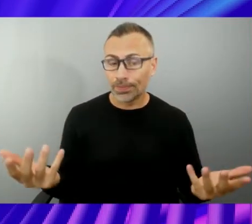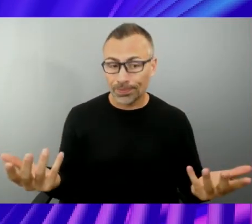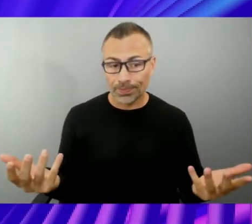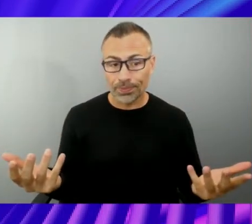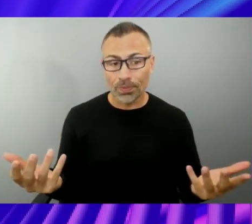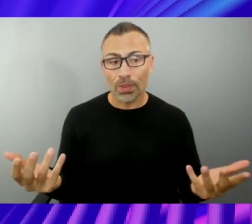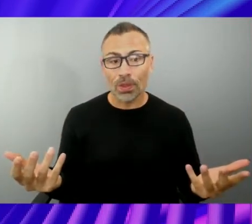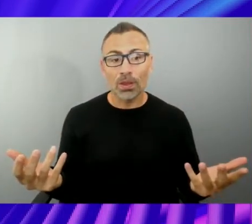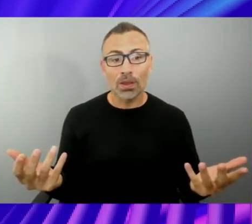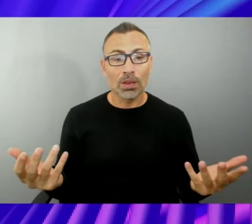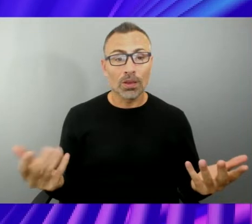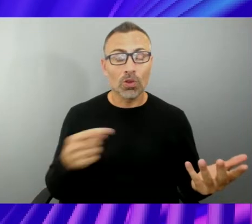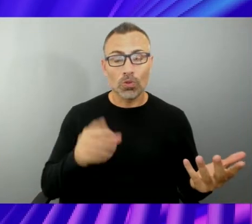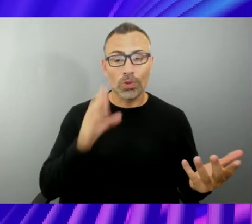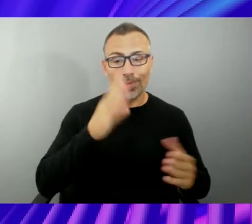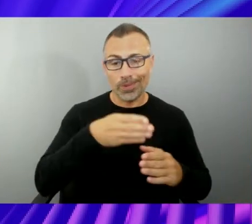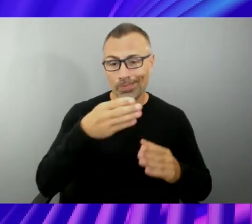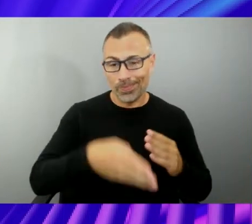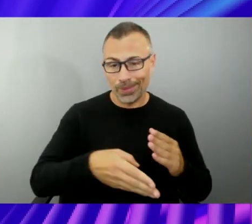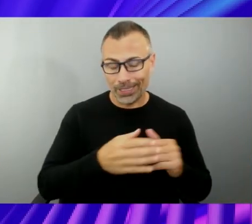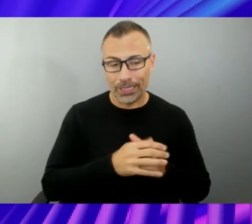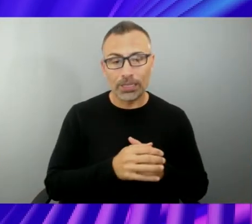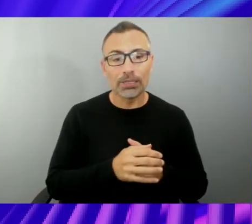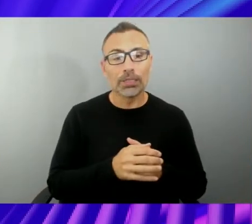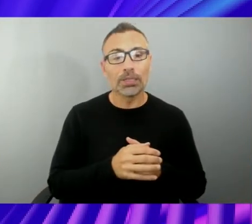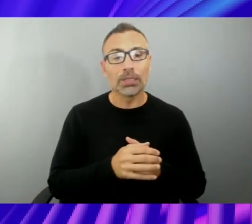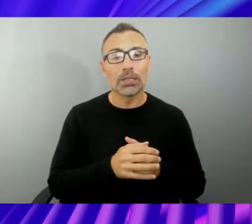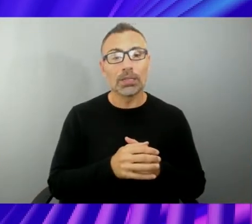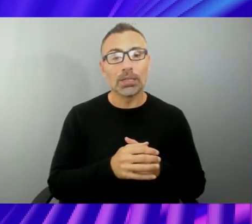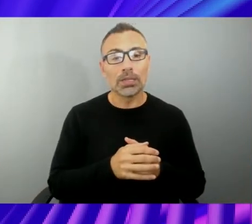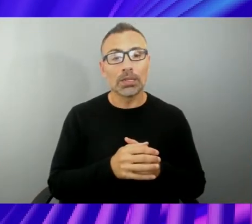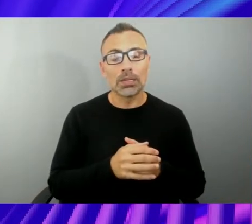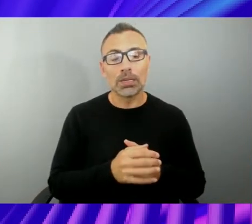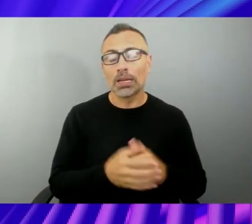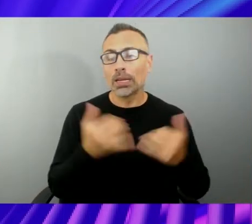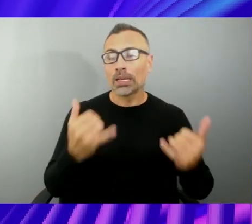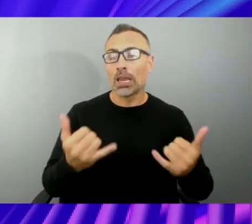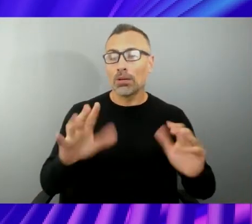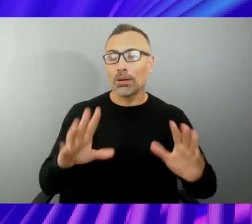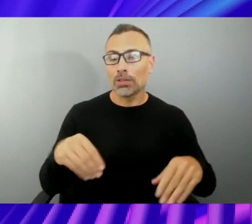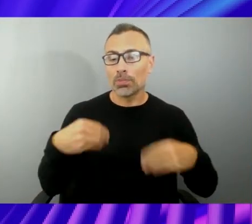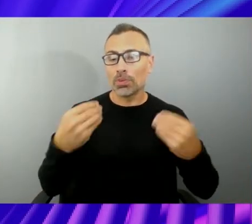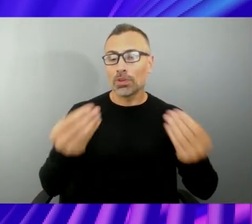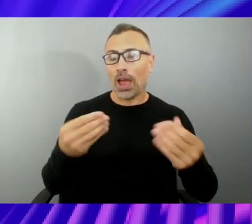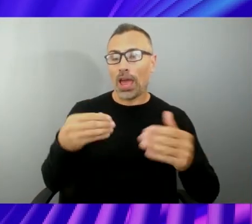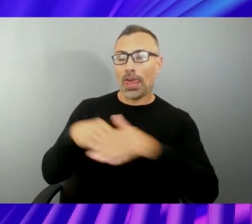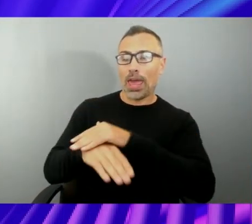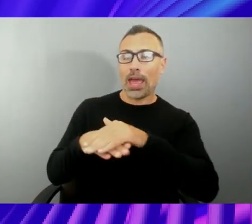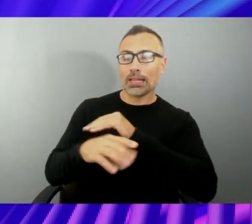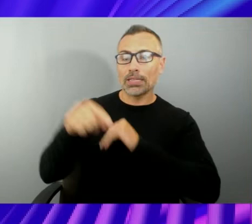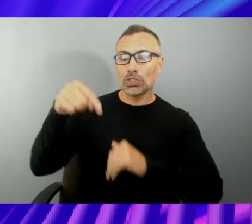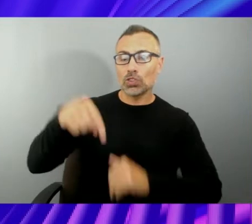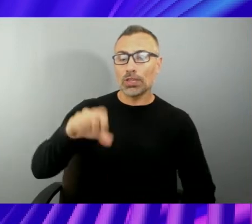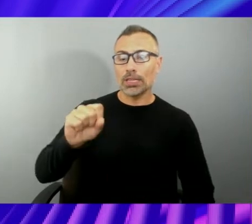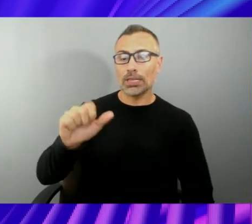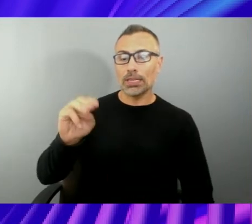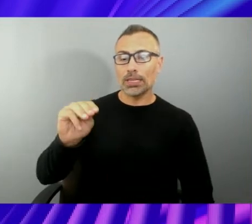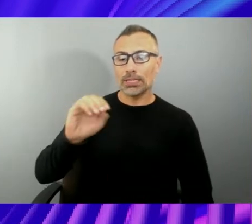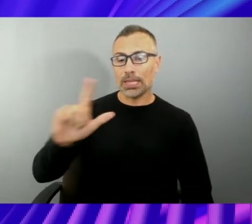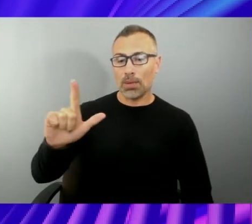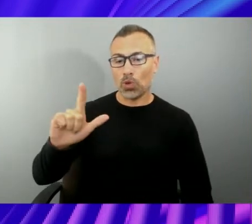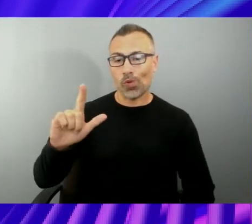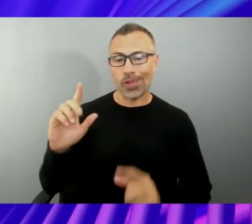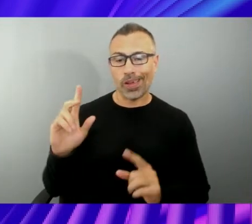we are going to complete it, and then we have to provide access to this SAML application, right?